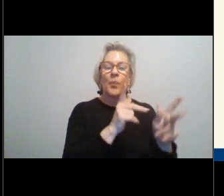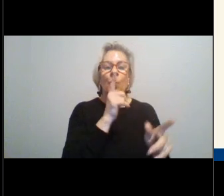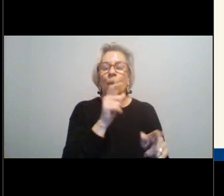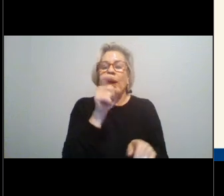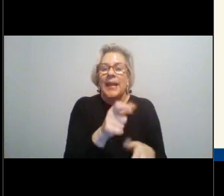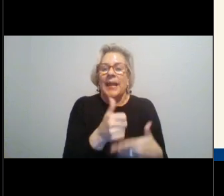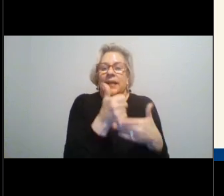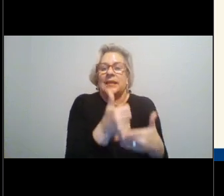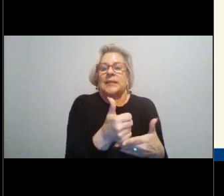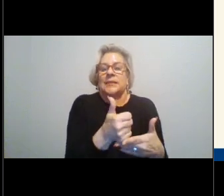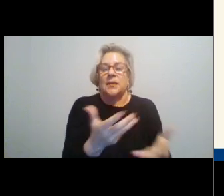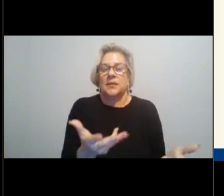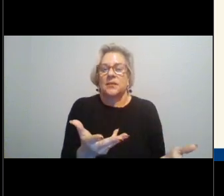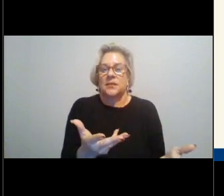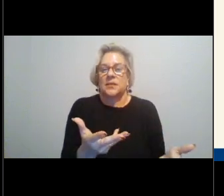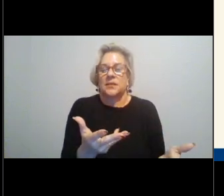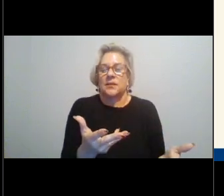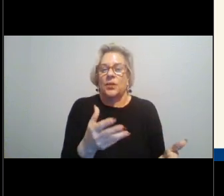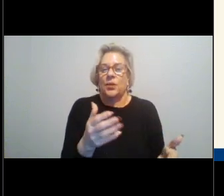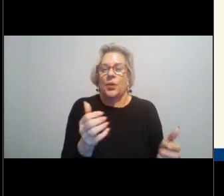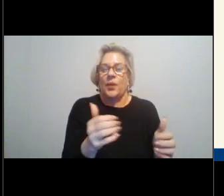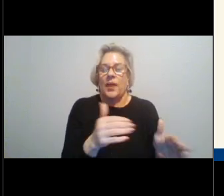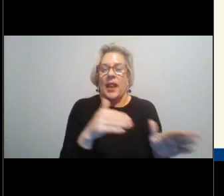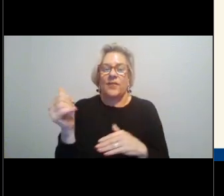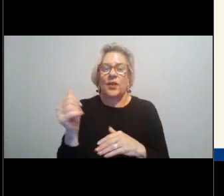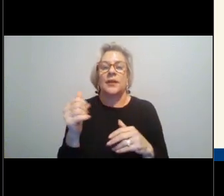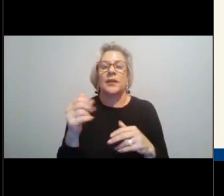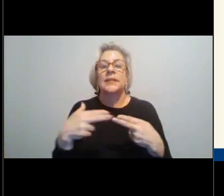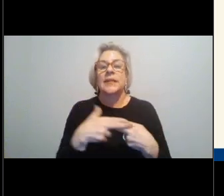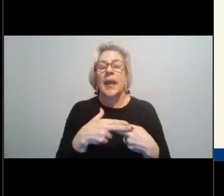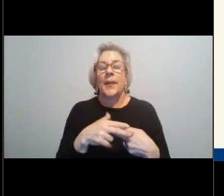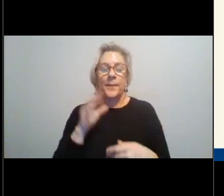need assistance with getting out of there. Next slide, please.